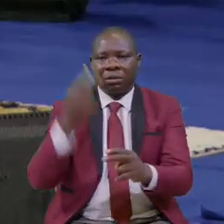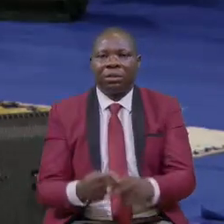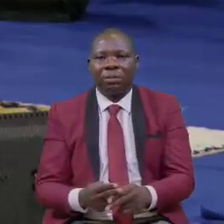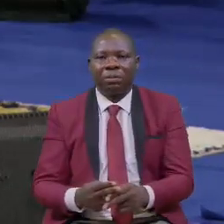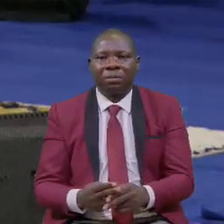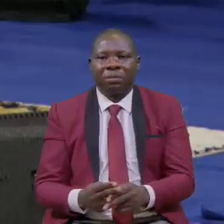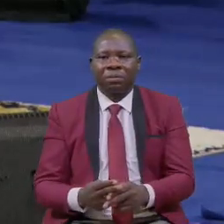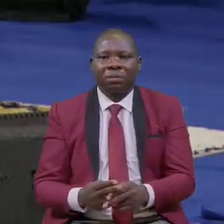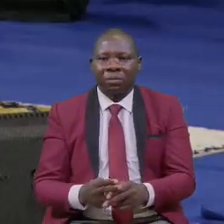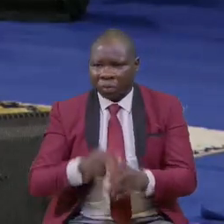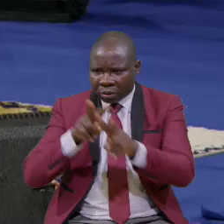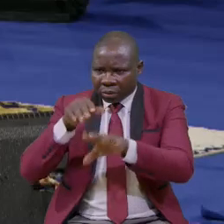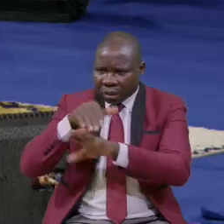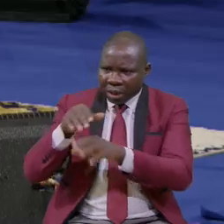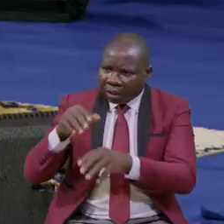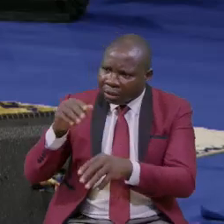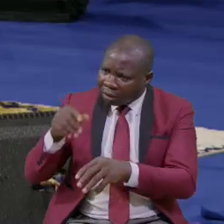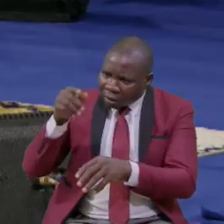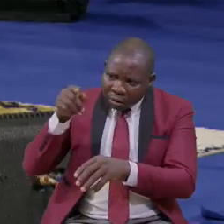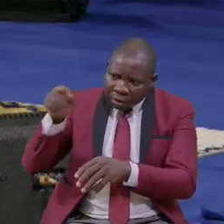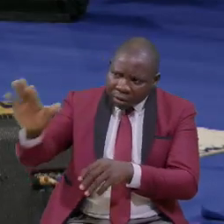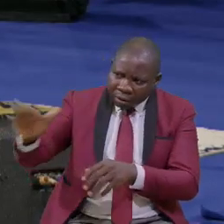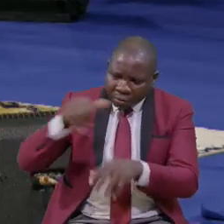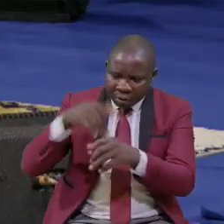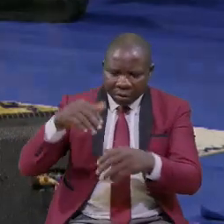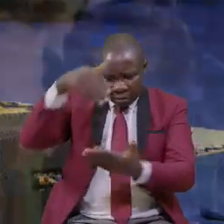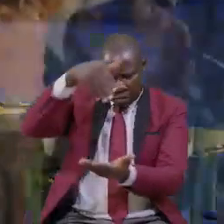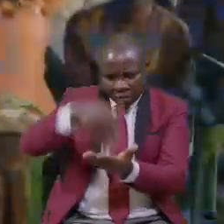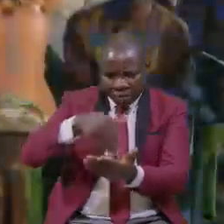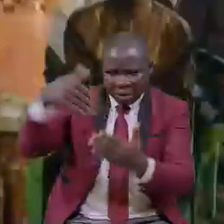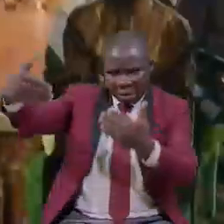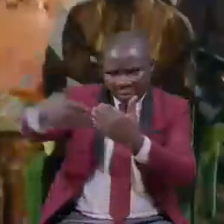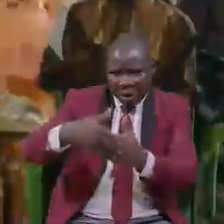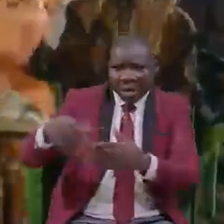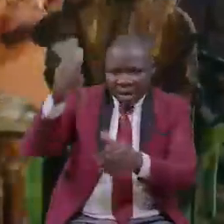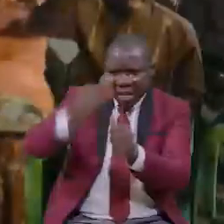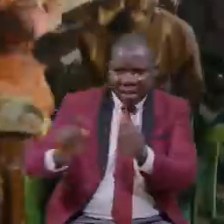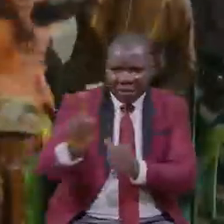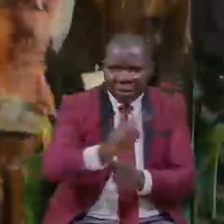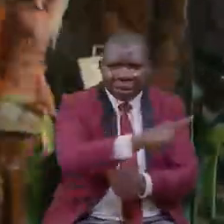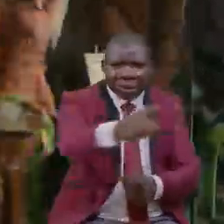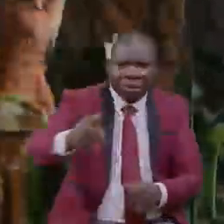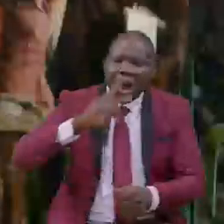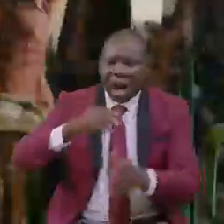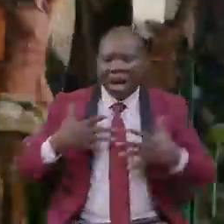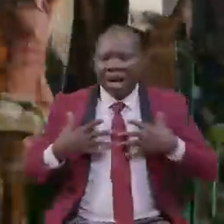Look at him in the middle there at the back. Everyone, you are healed.